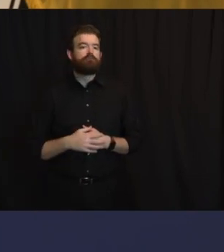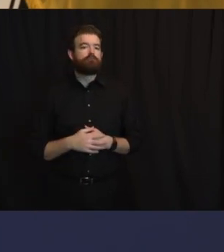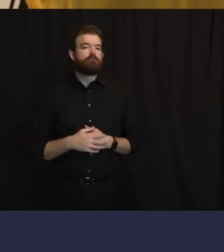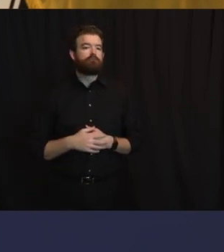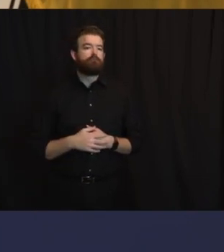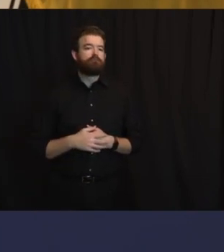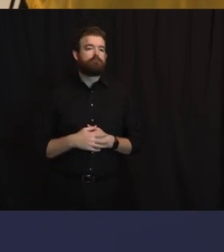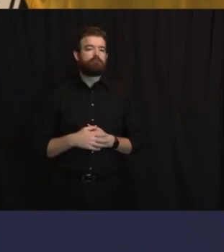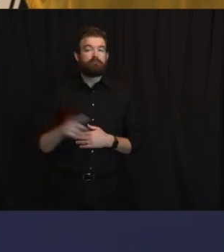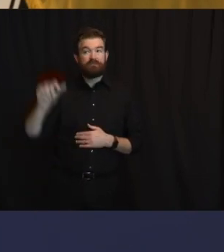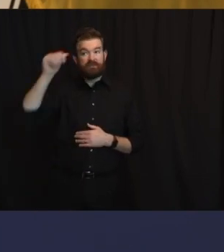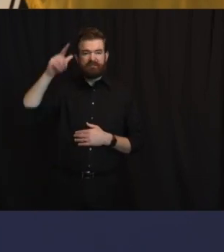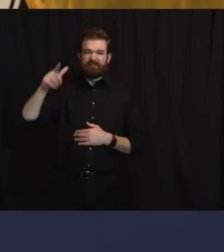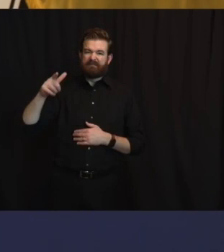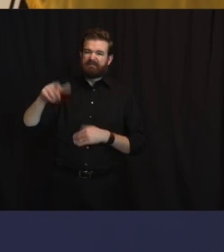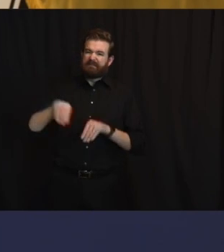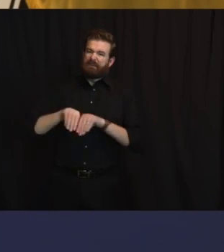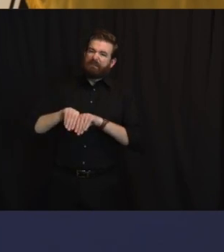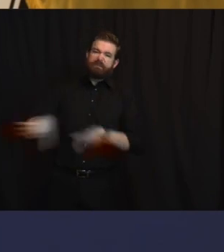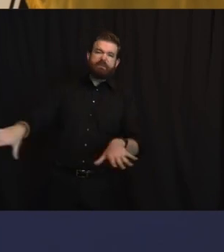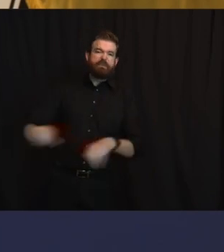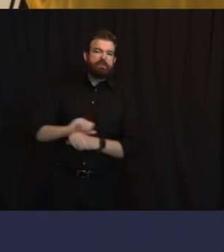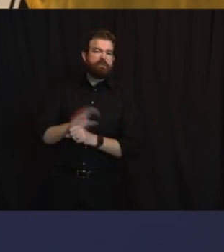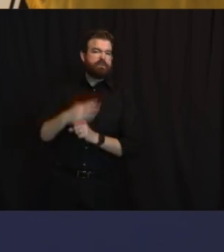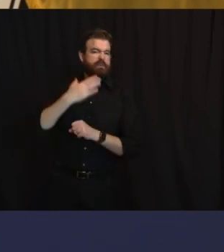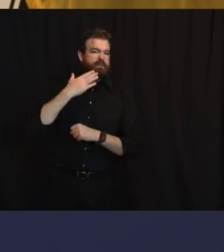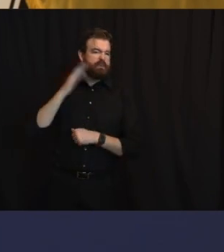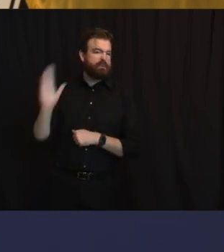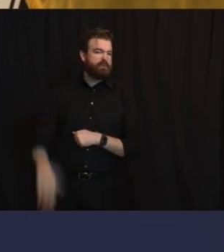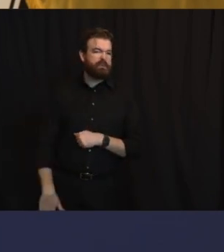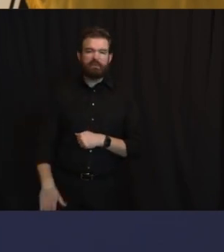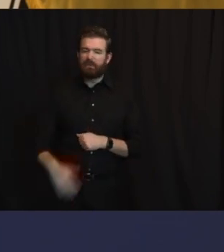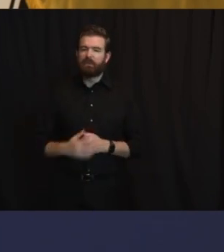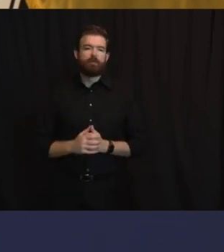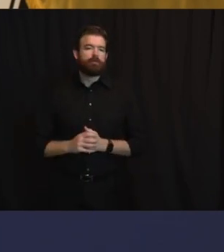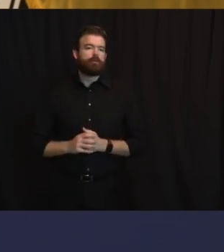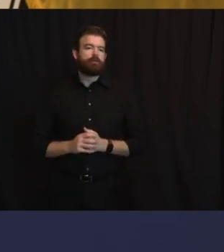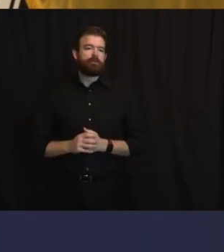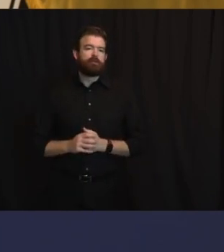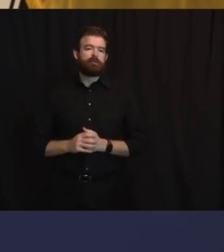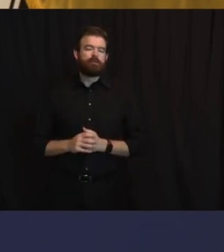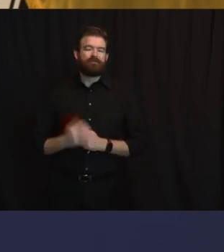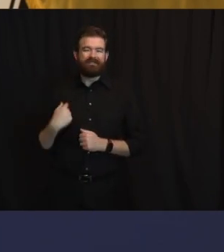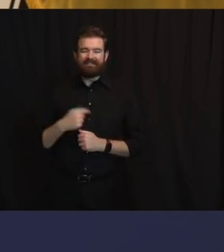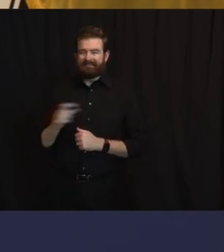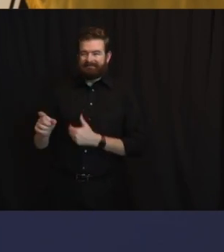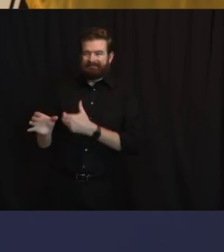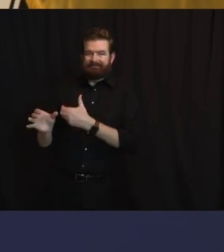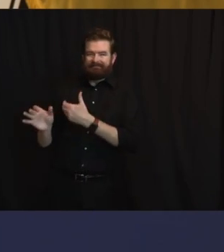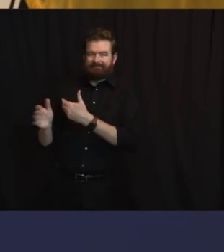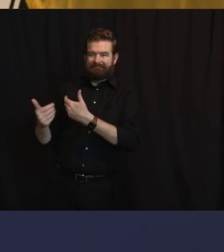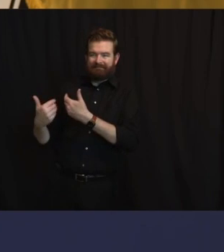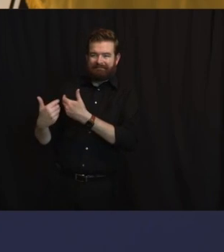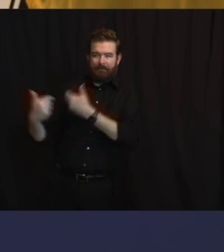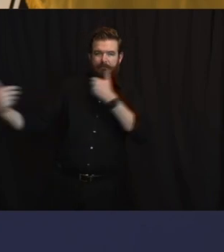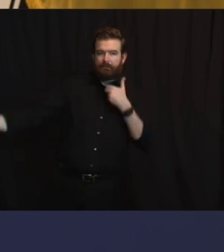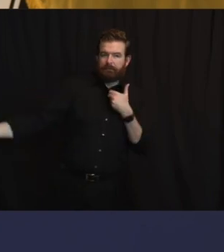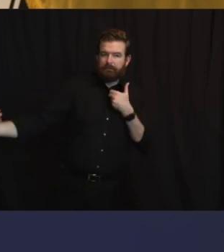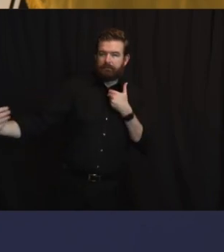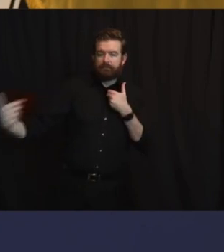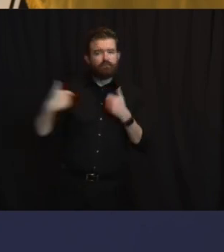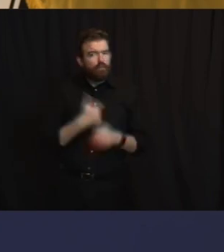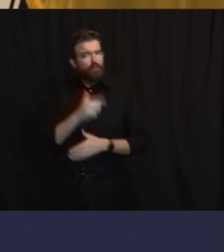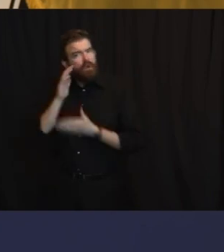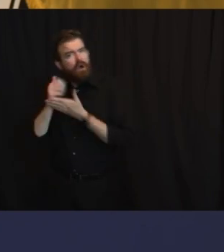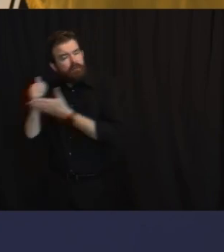India, I think we got to do everything we can to stay apart. We will do everything we can to help India, and we're going to get